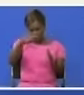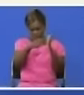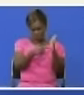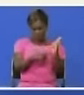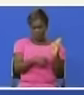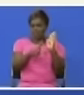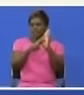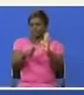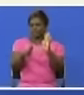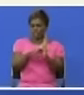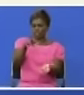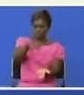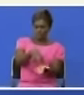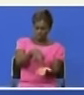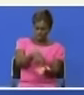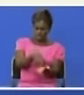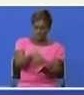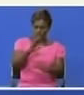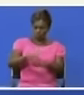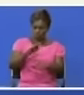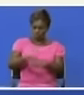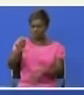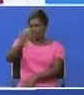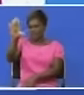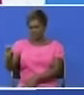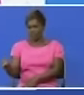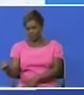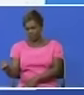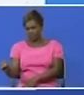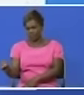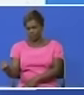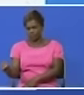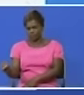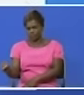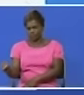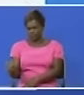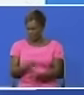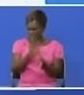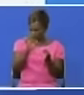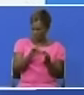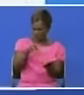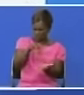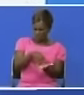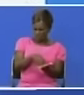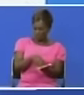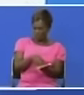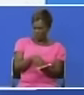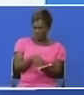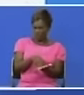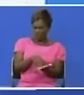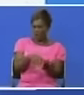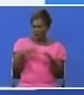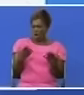reflects on the content that is suitable for Africa? But wouldn't you have to go through the specific content? No, you don't so have what to. Are you saying? A